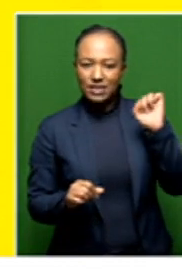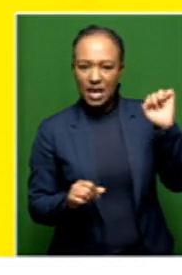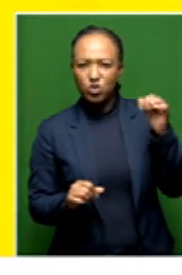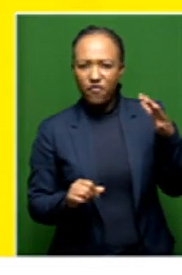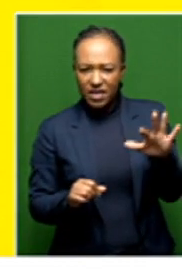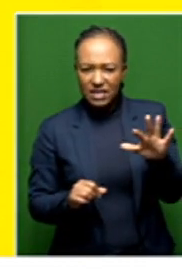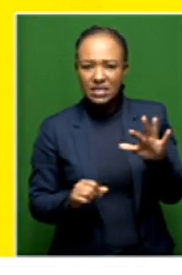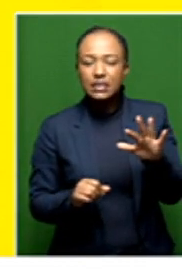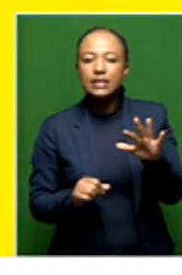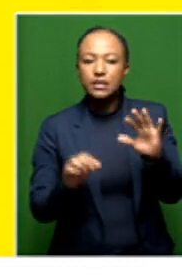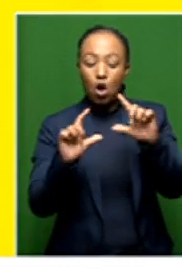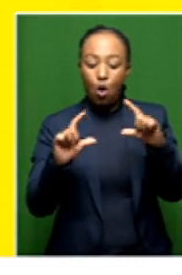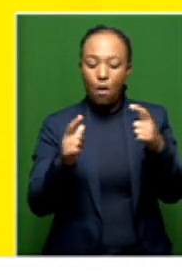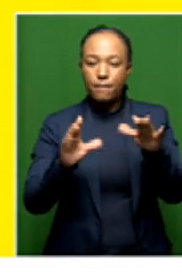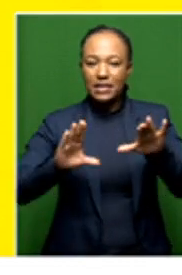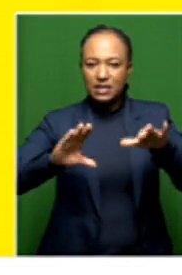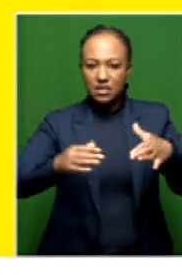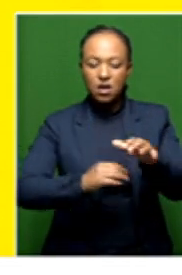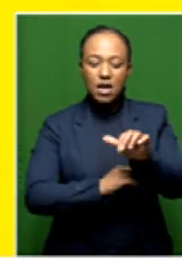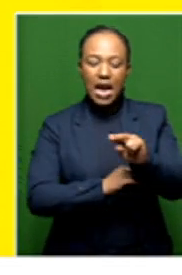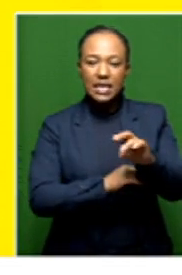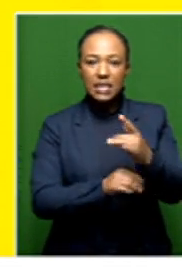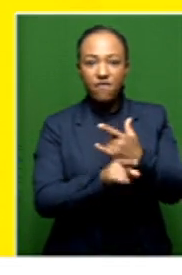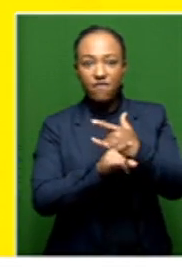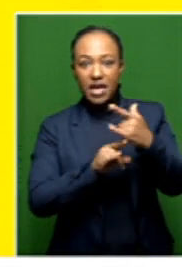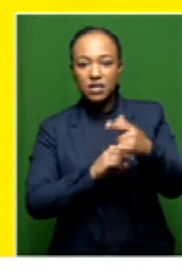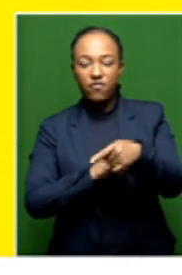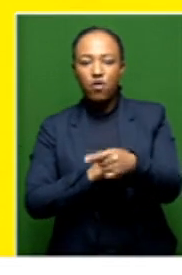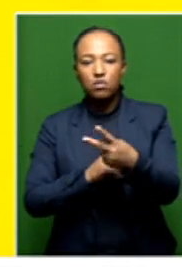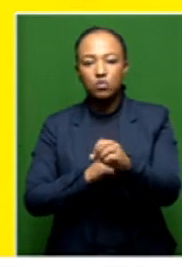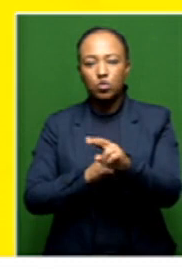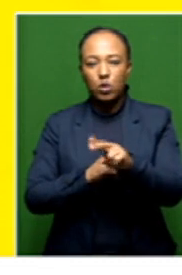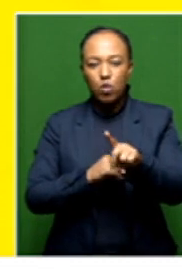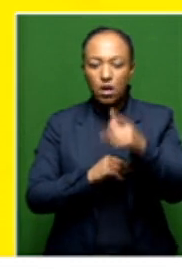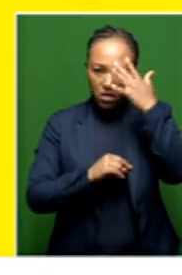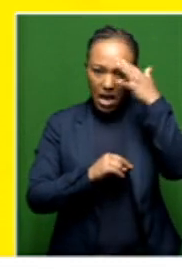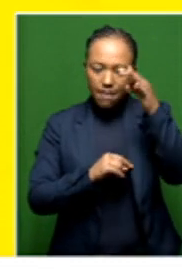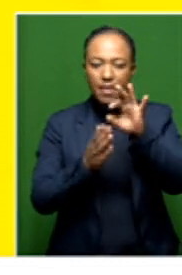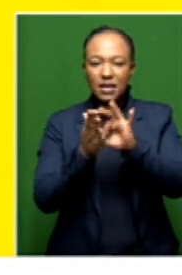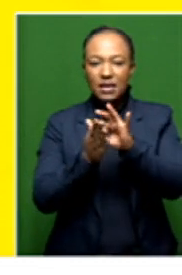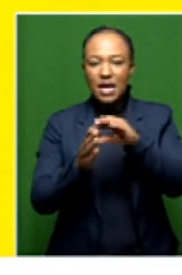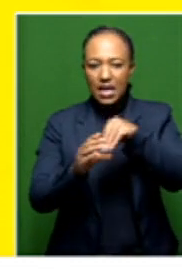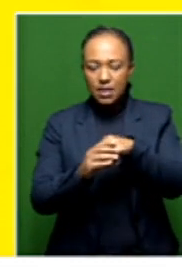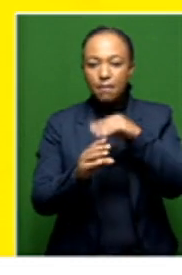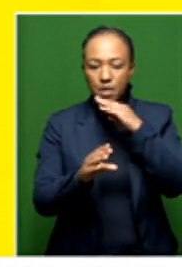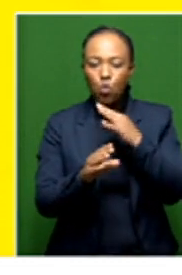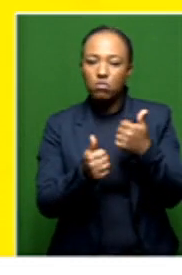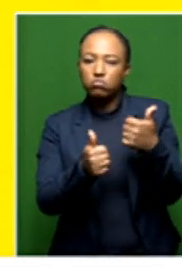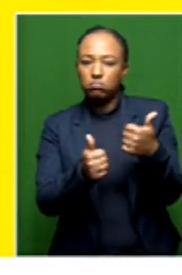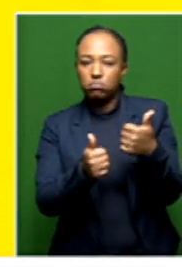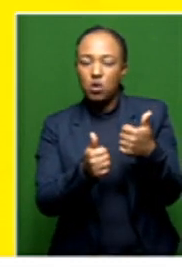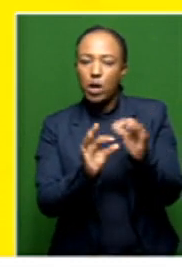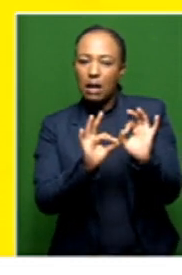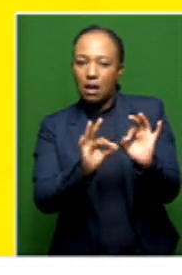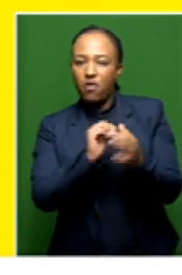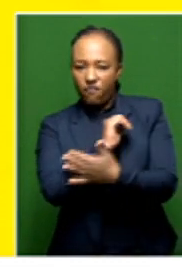also concluded that an overwhelming ANC victory in the coming 2021 local government elections will work in favor of the